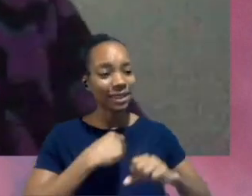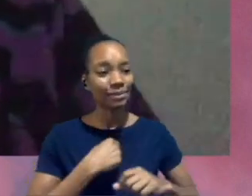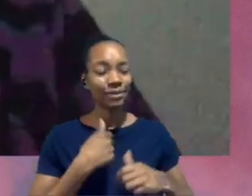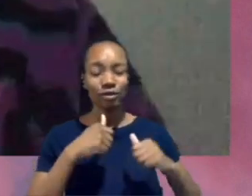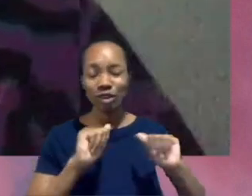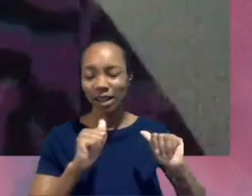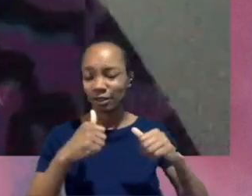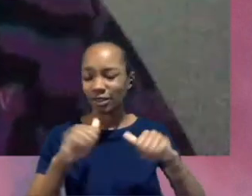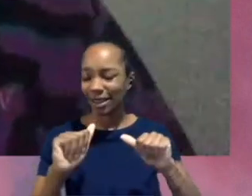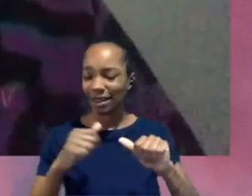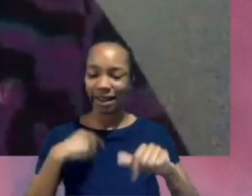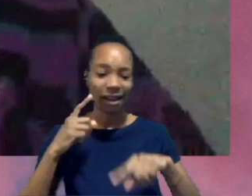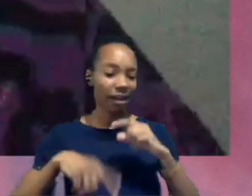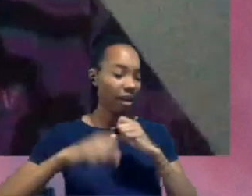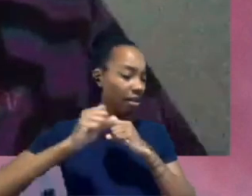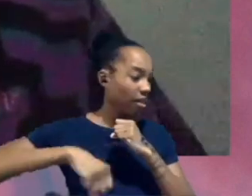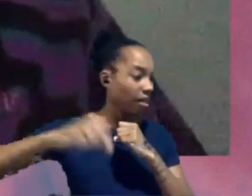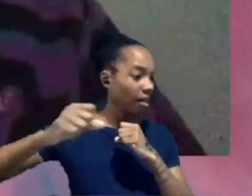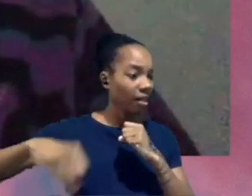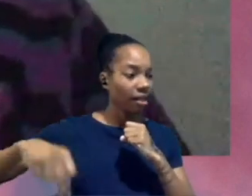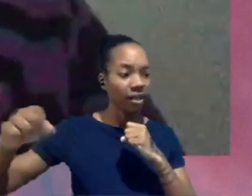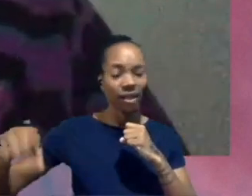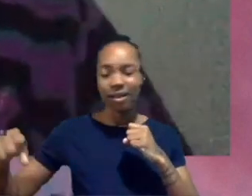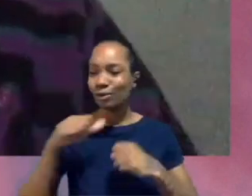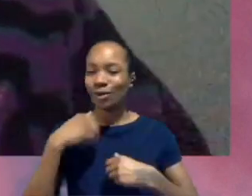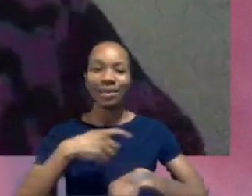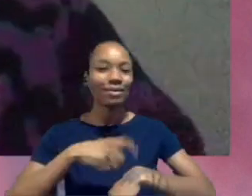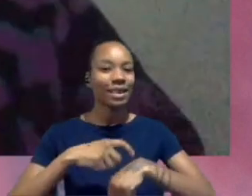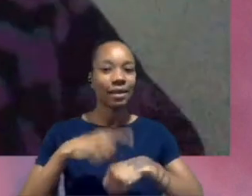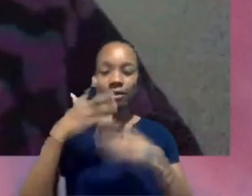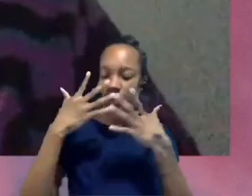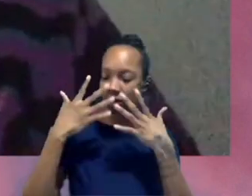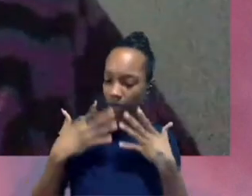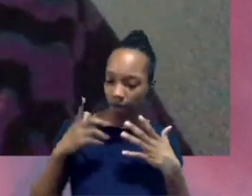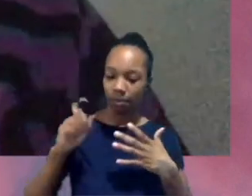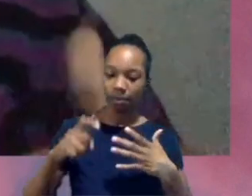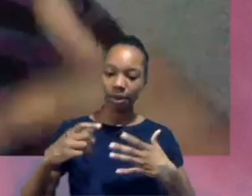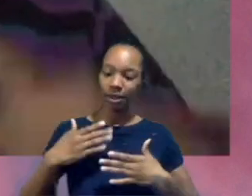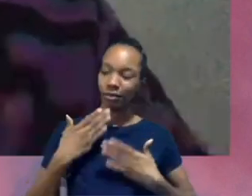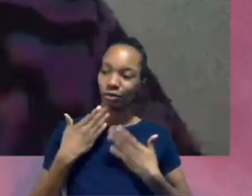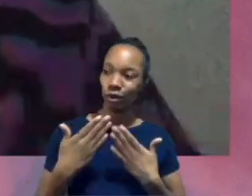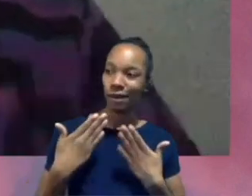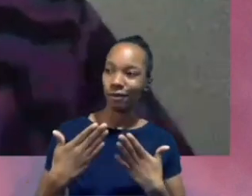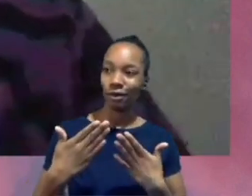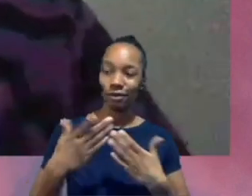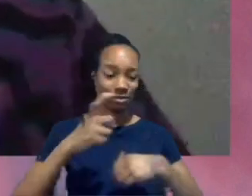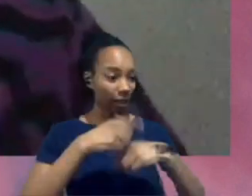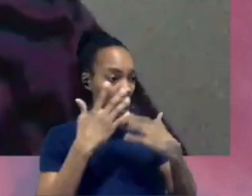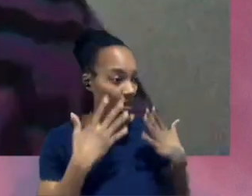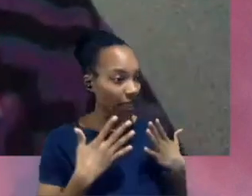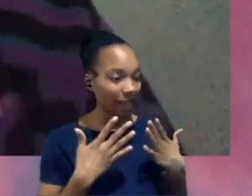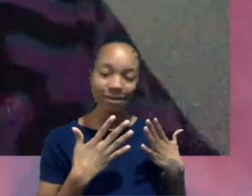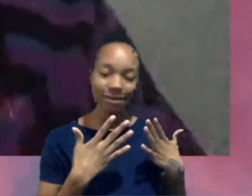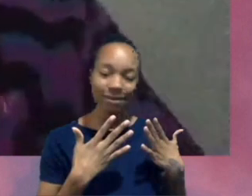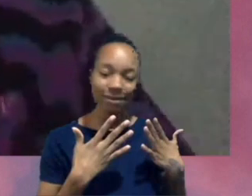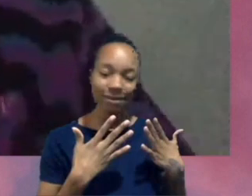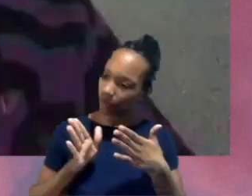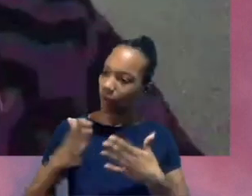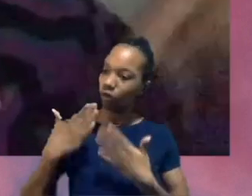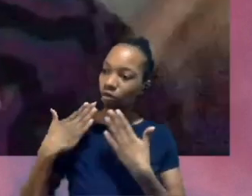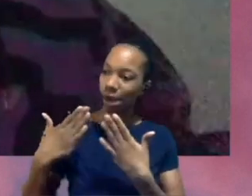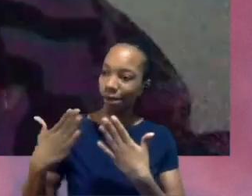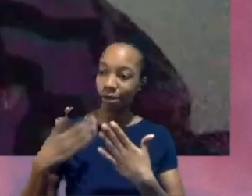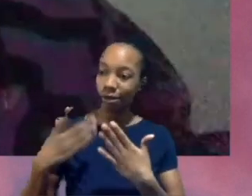because I ain't got time to be sad, only to be grateful. Mama always said, I ain't got time to be sad, only to be grateful. So I learned to be sad on my own